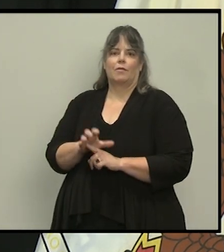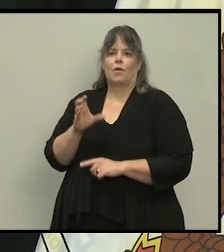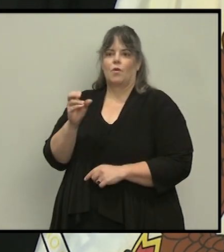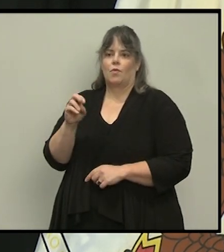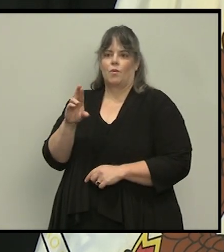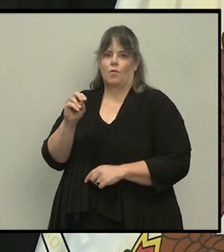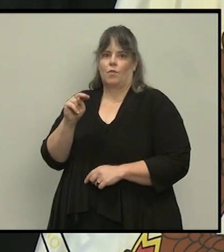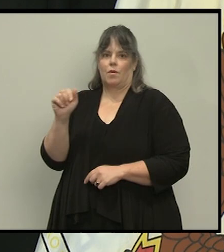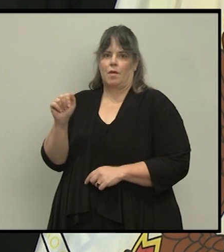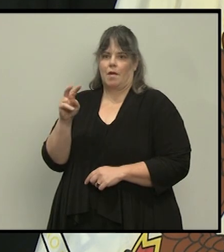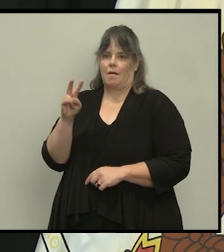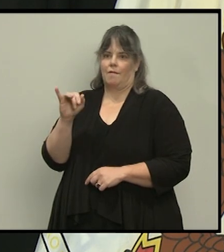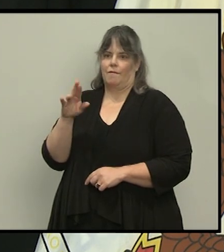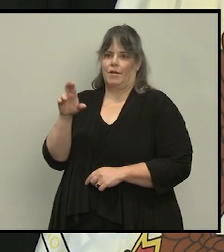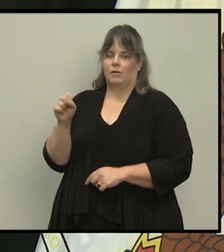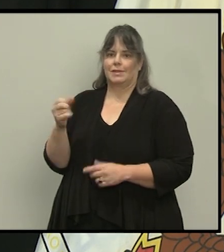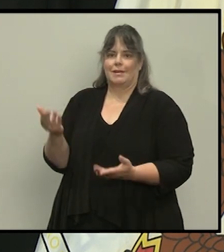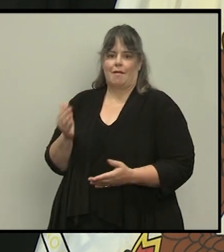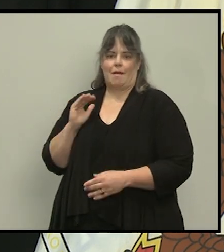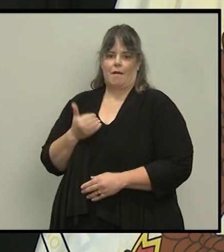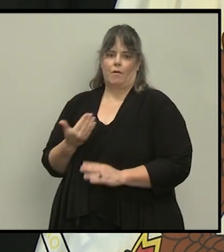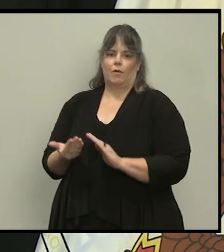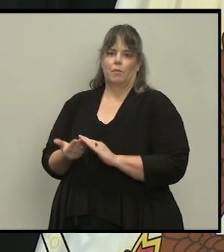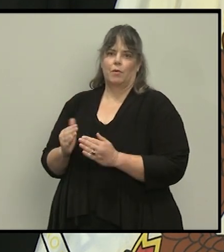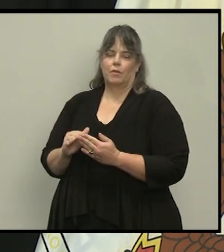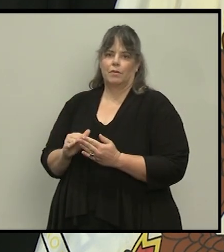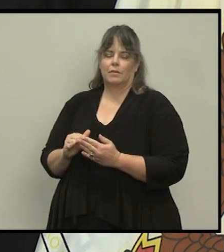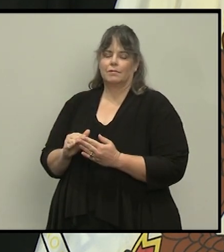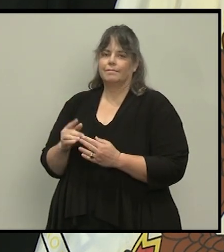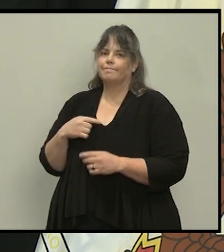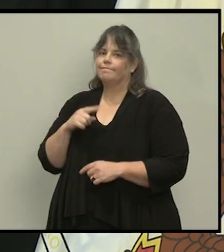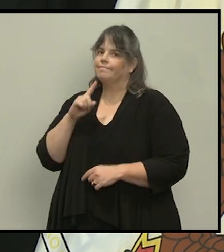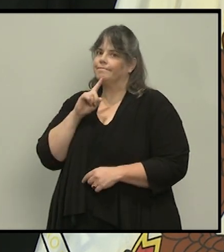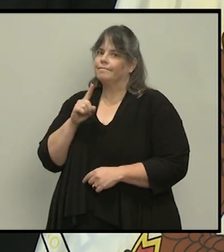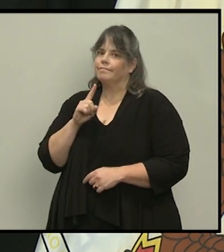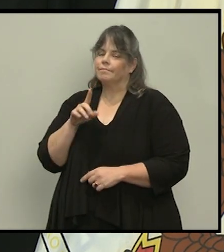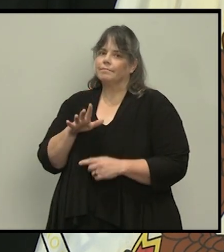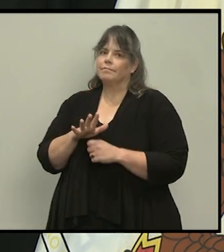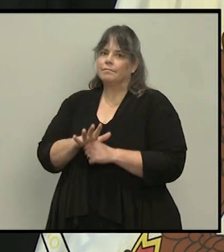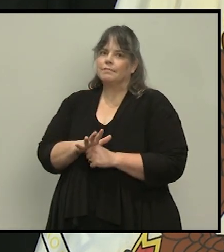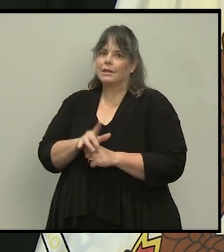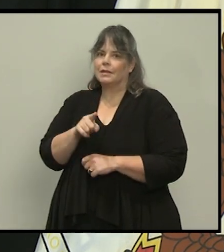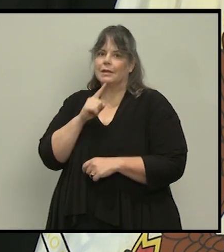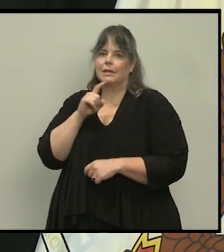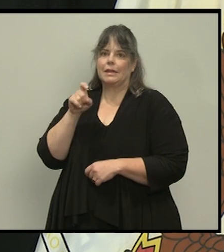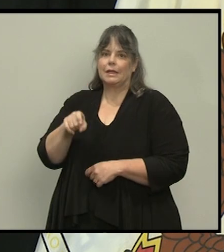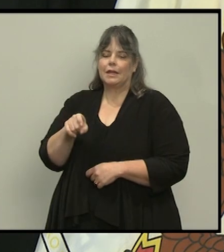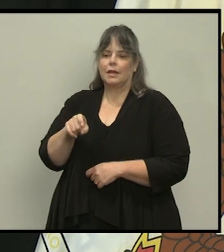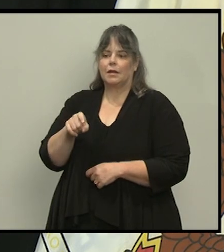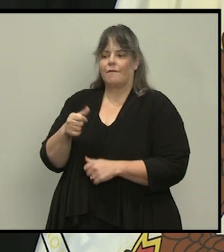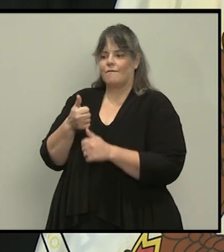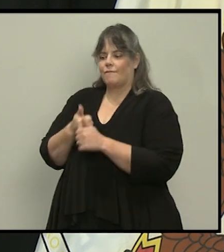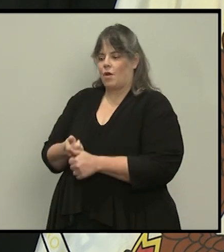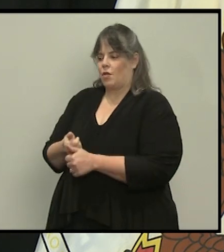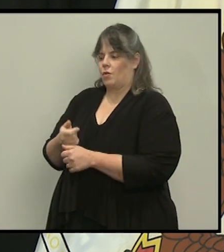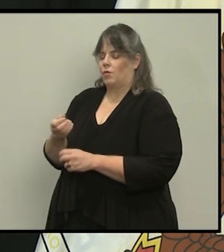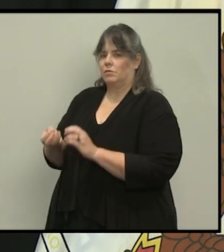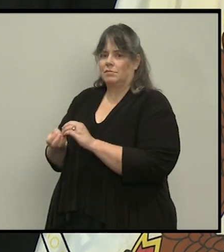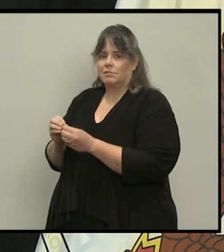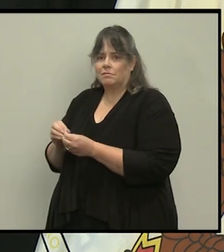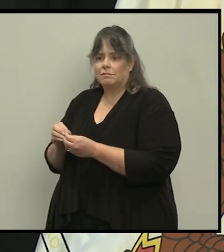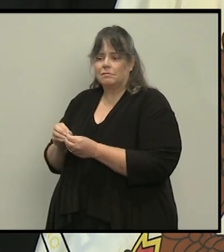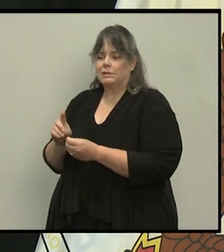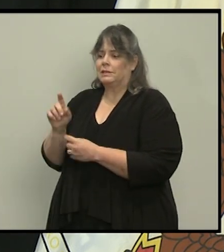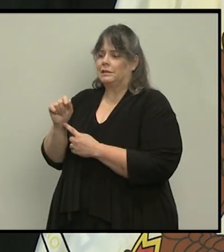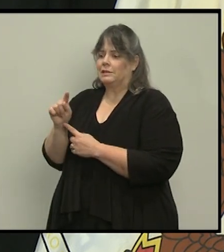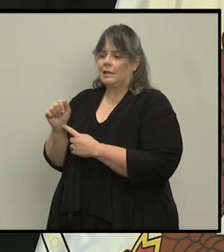in our community. I've consistently stressed the need to follow data, science, and facts in our collective